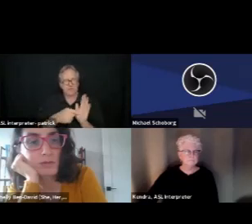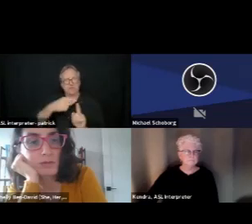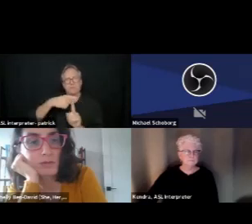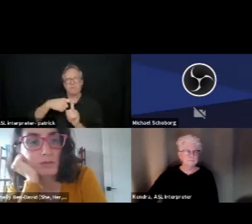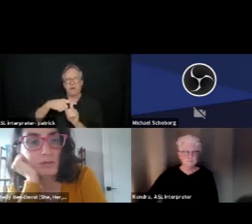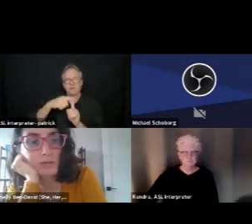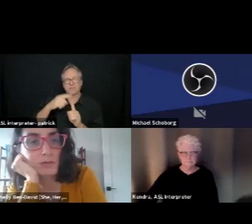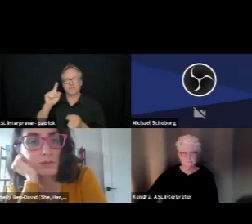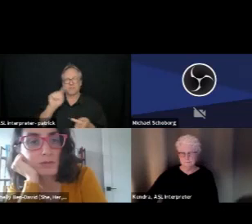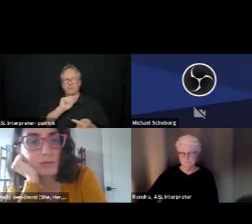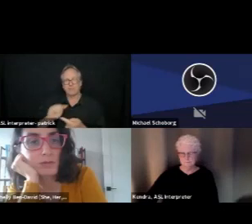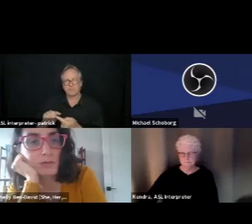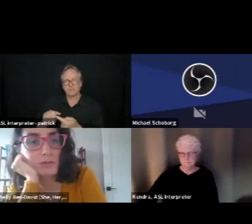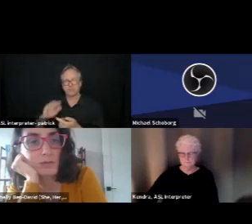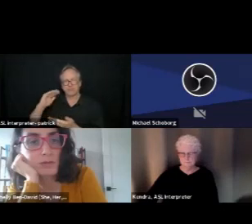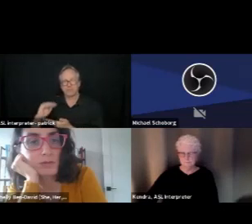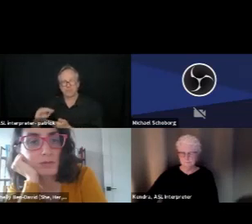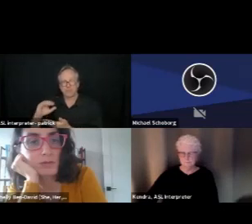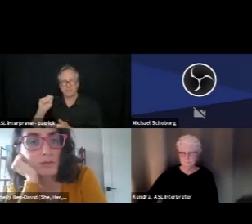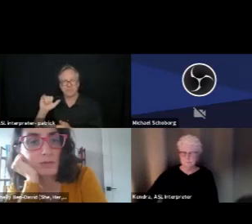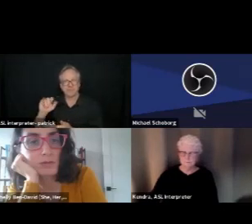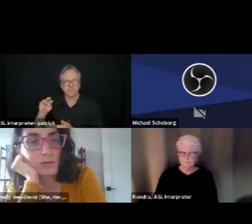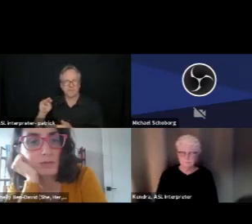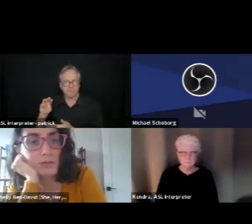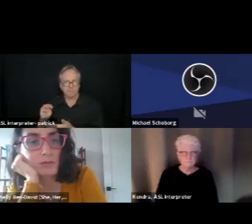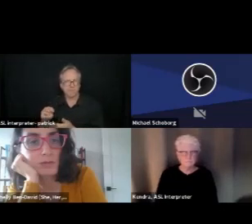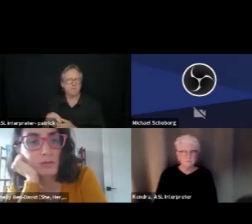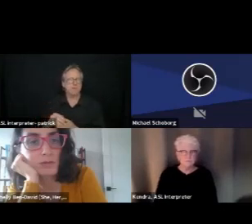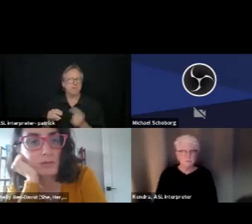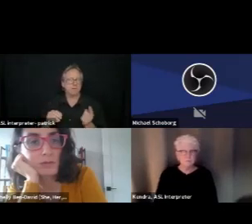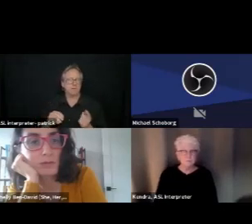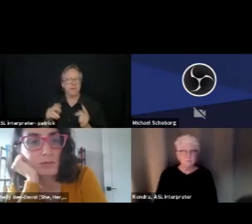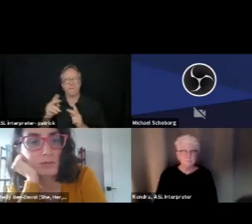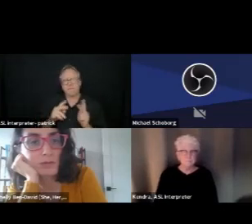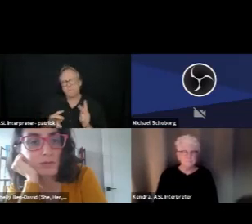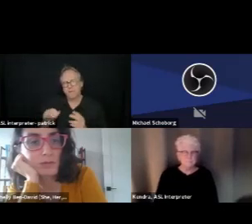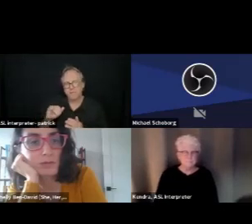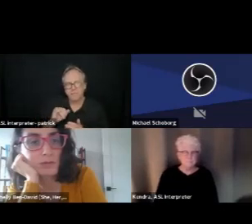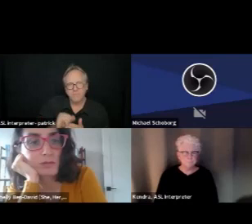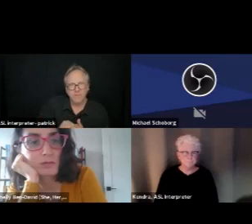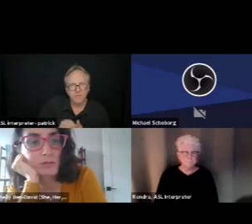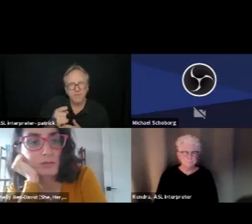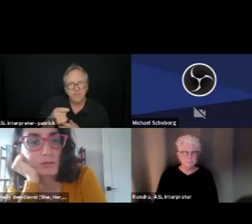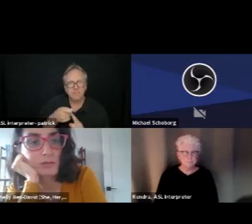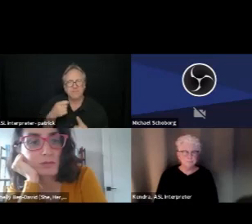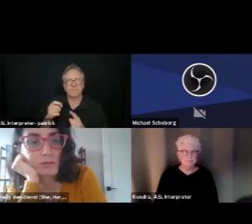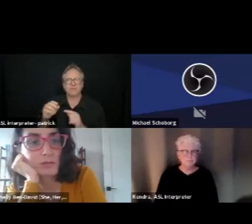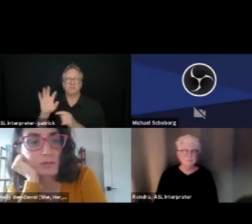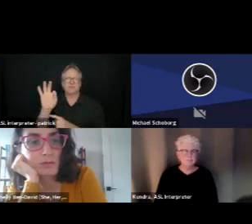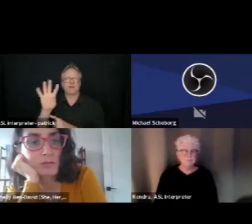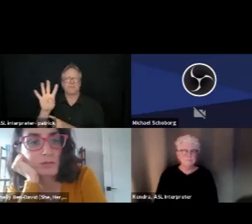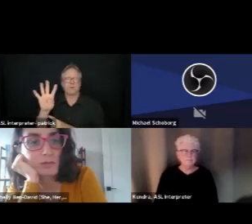remission and in the sample, negative symptom remission, and people in total remission. This is again out of a sample of